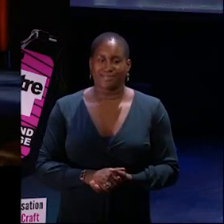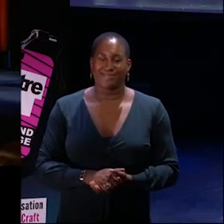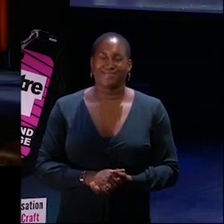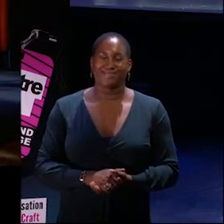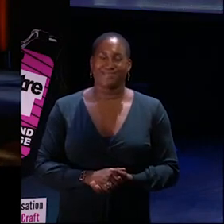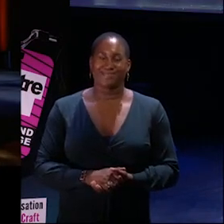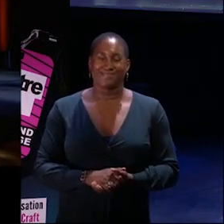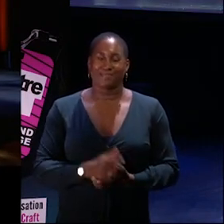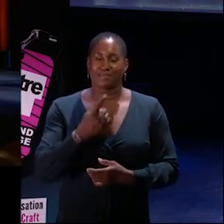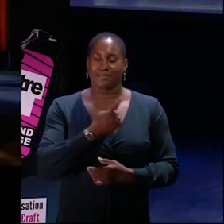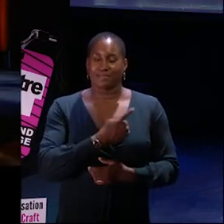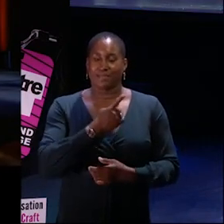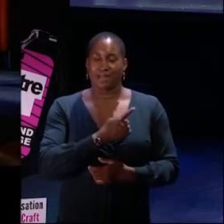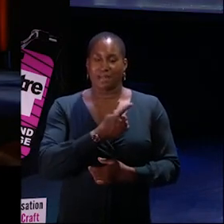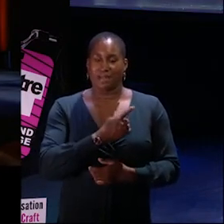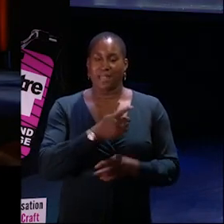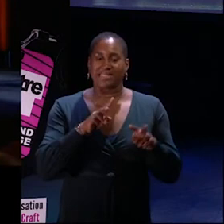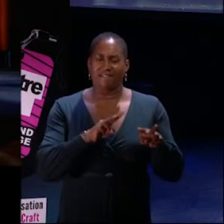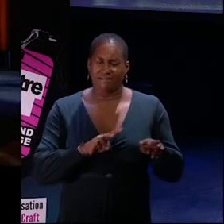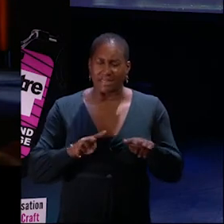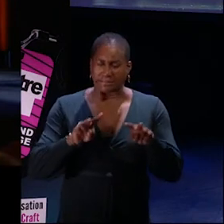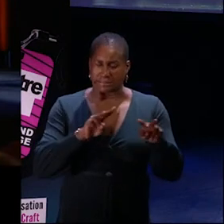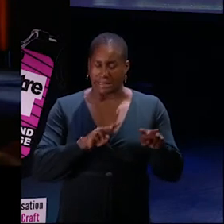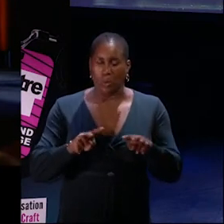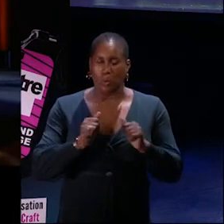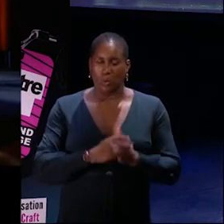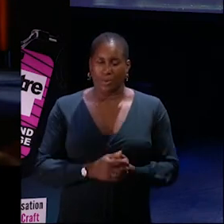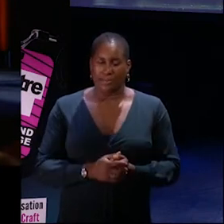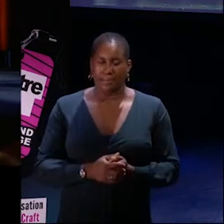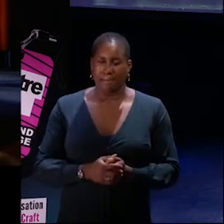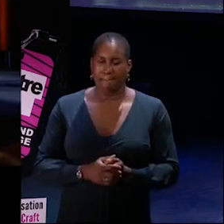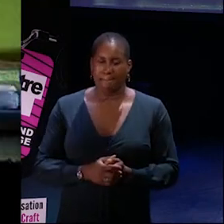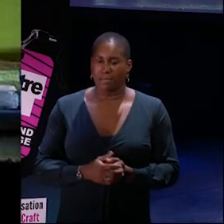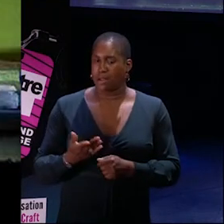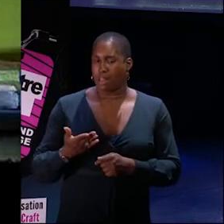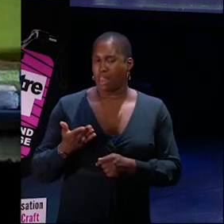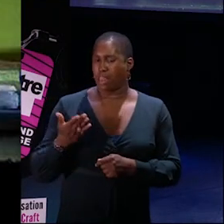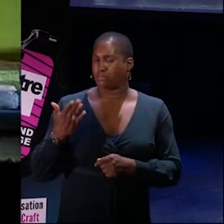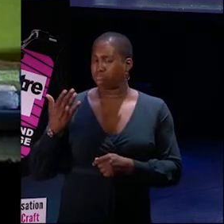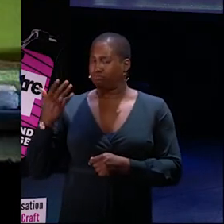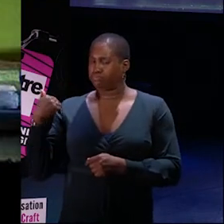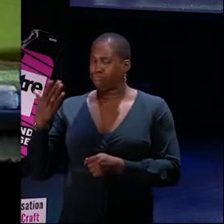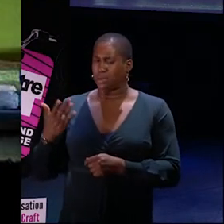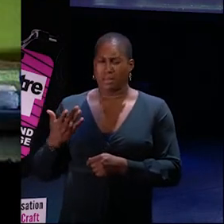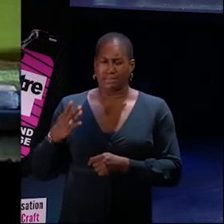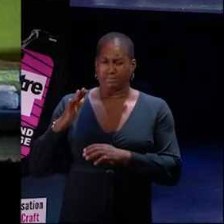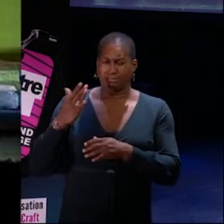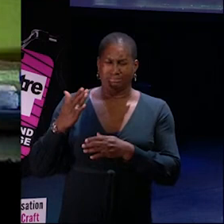There we go. This was The Gambler here. I did the video that you can almost see in that background. Long, long time ago, maybe 10, maybe more than 10 years